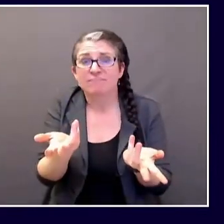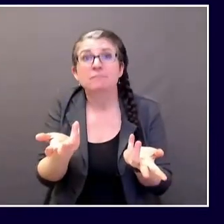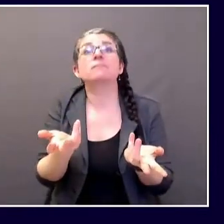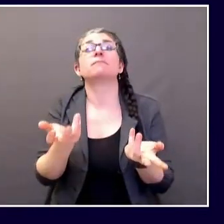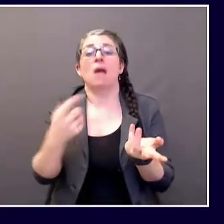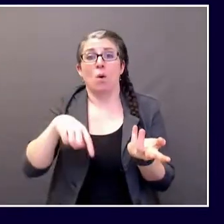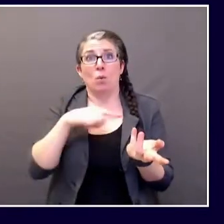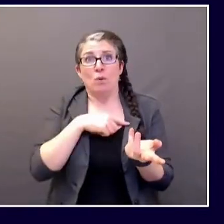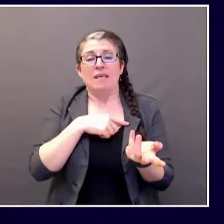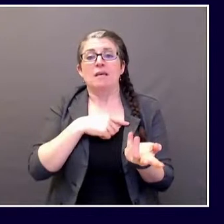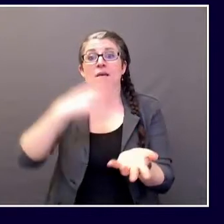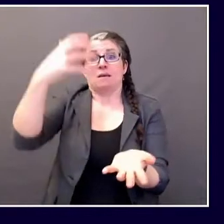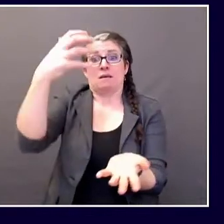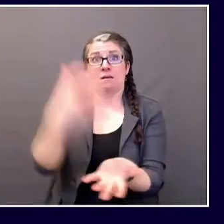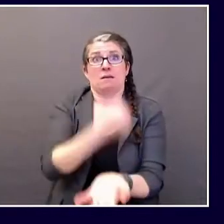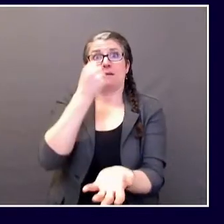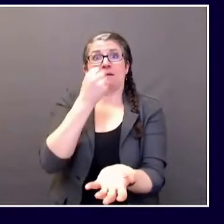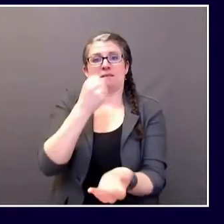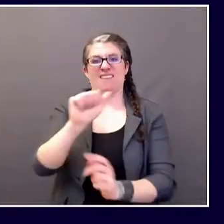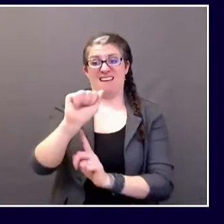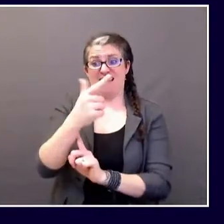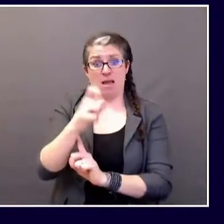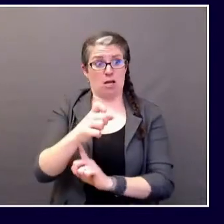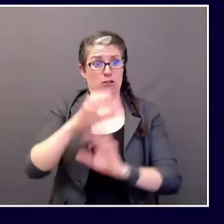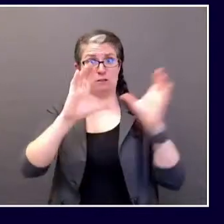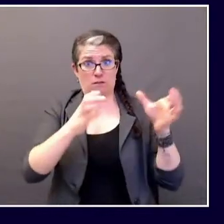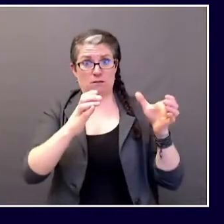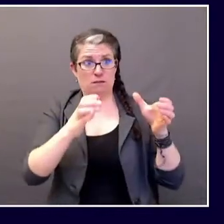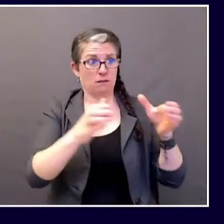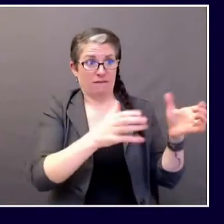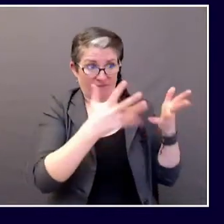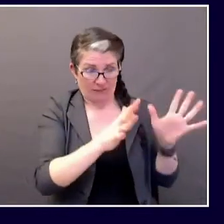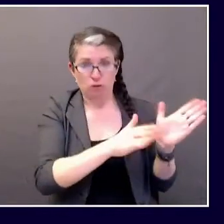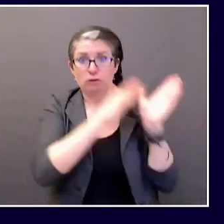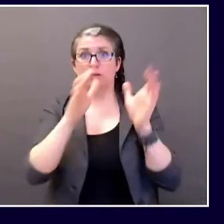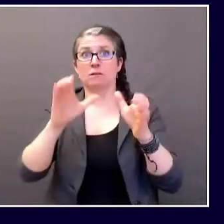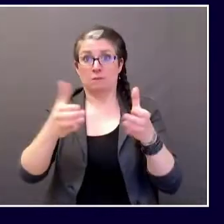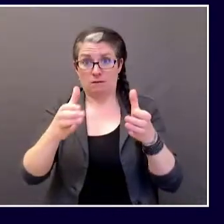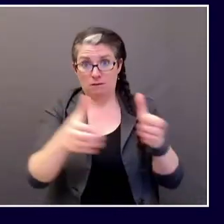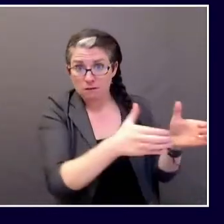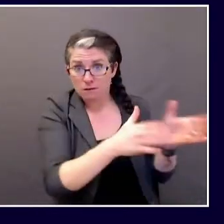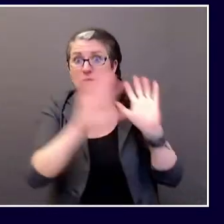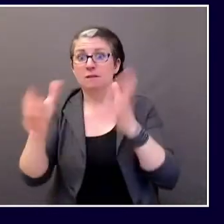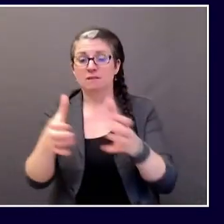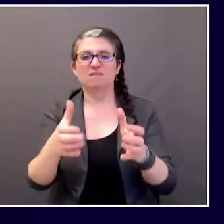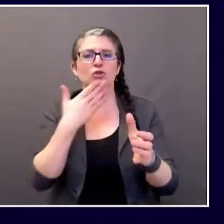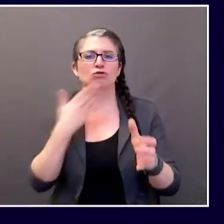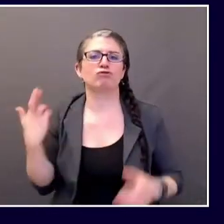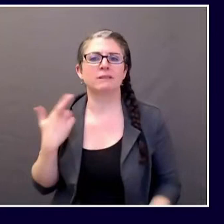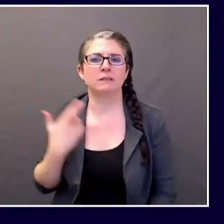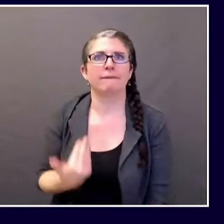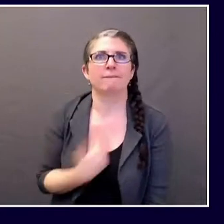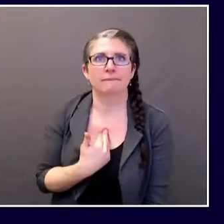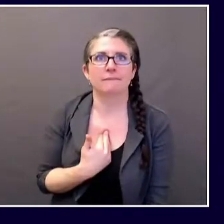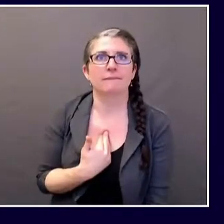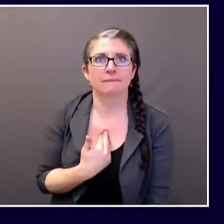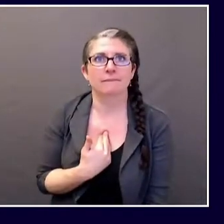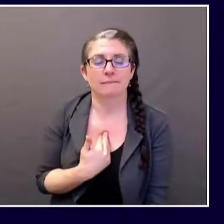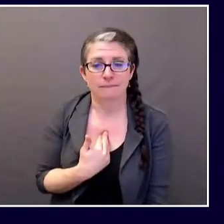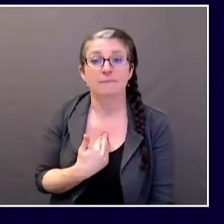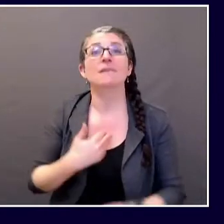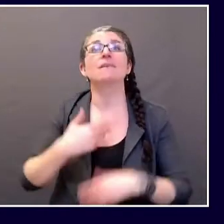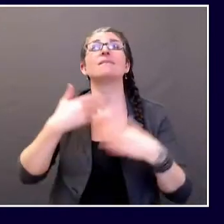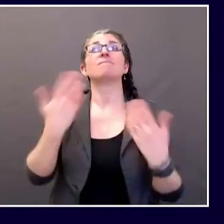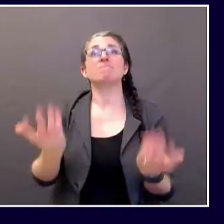be able to access vaccination. We know that that news was unwelcome for many. It wasn't necessarily what folks wanted to